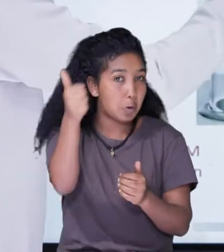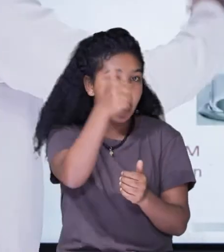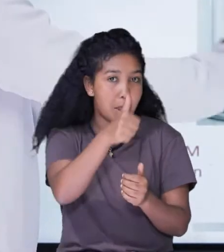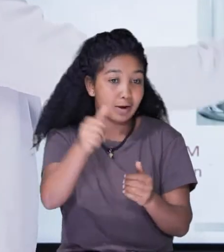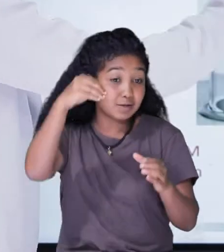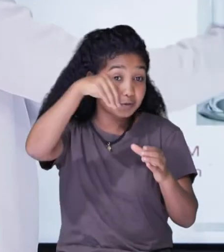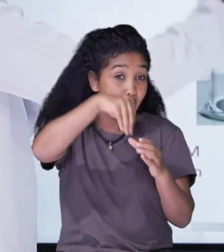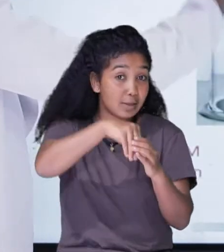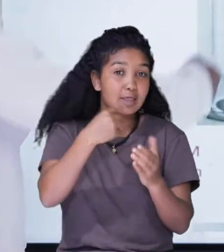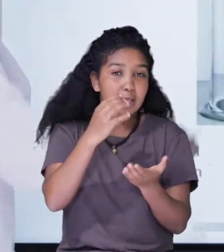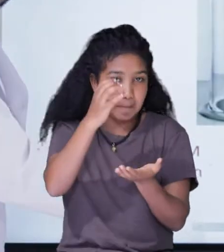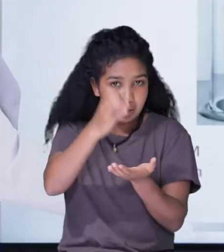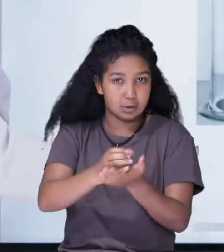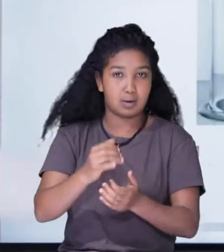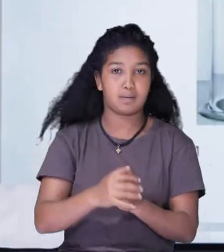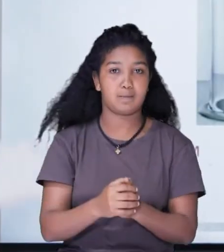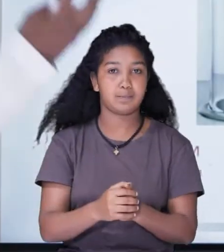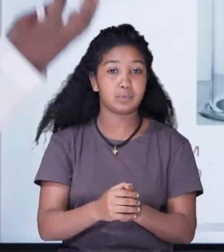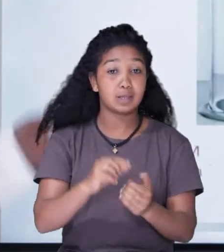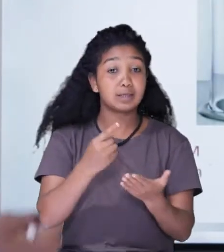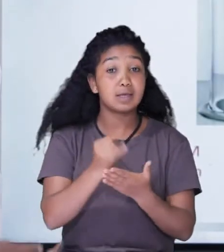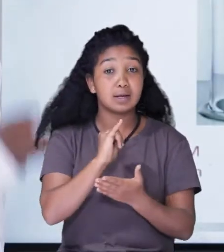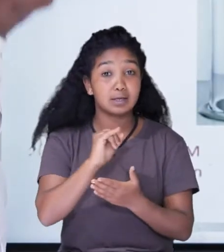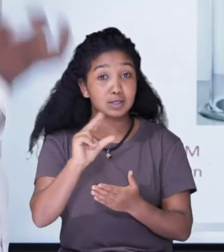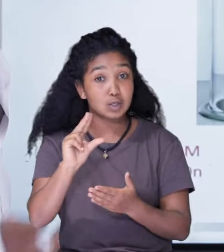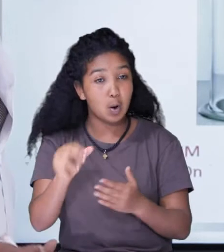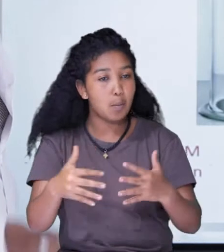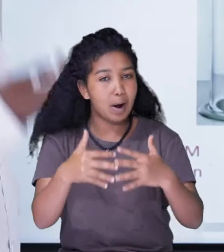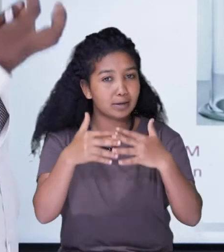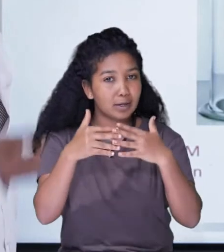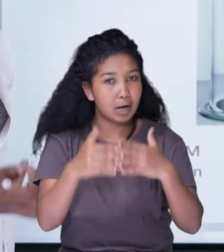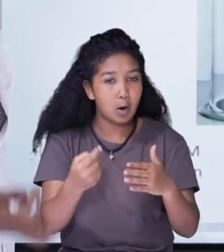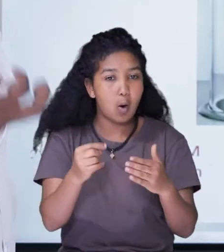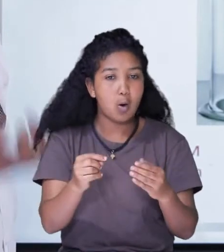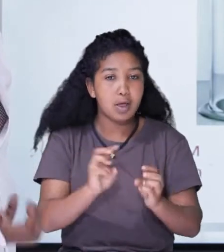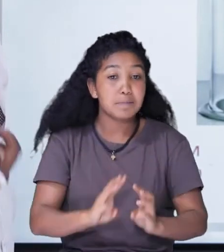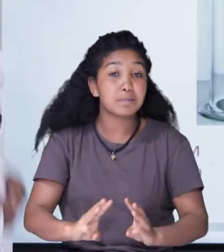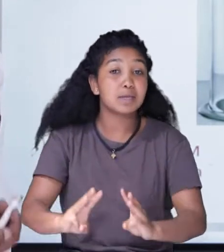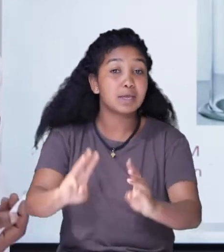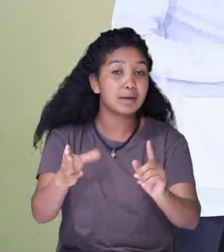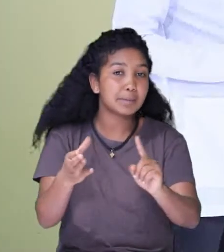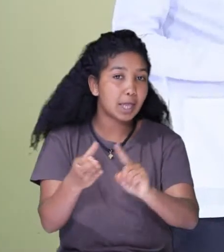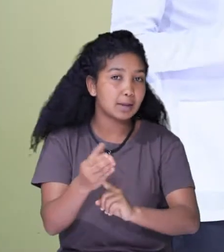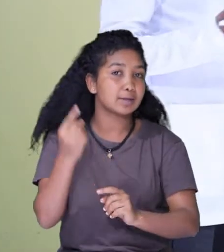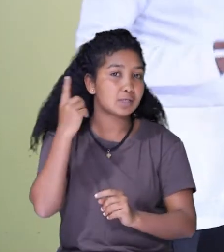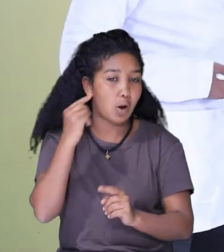air inside the bell jar, and there is no material or medium carrying